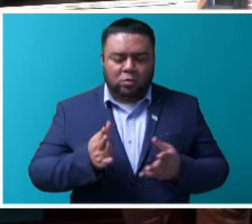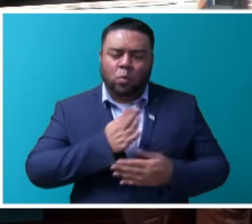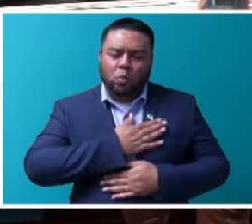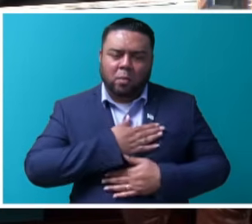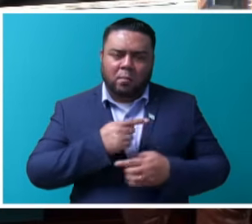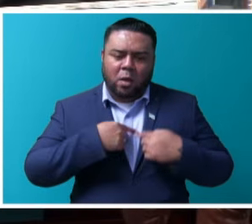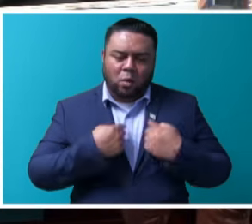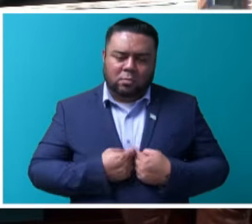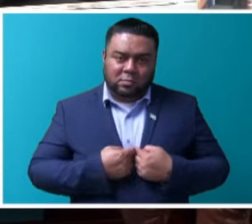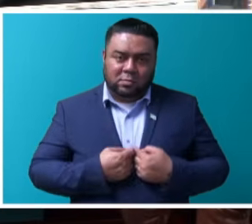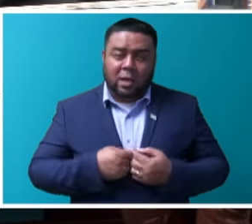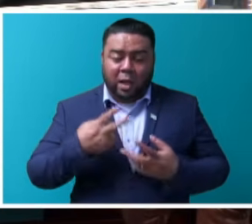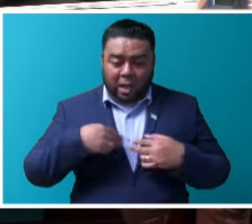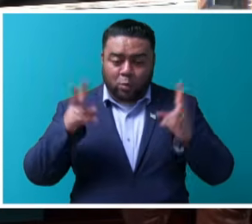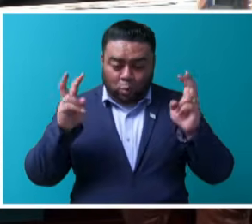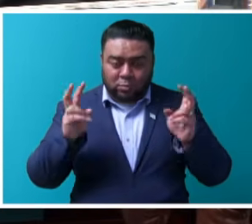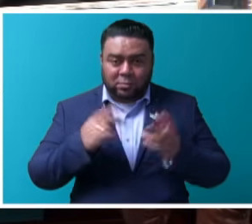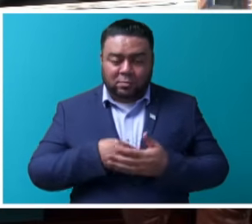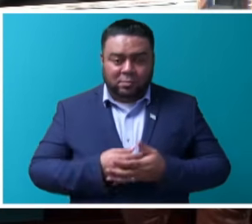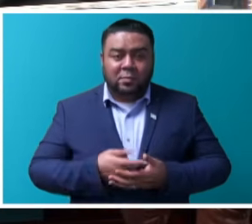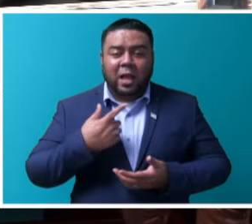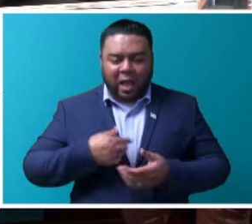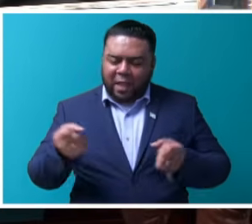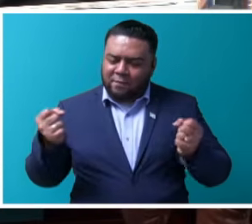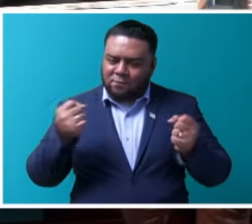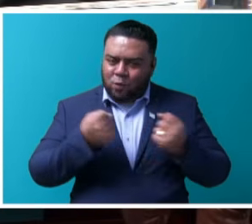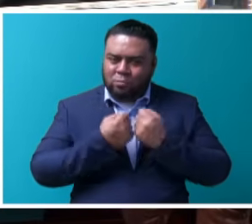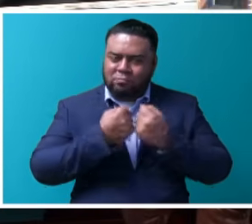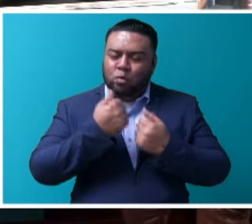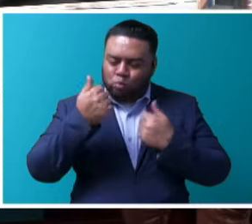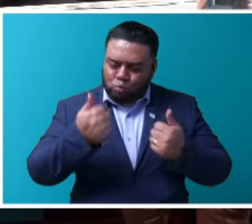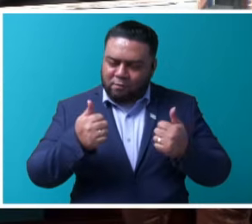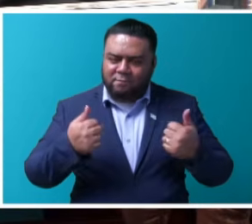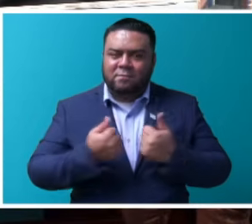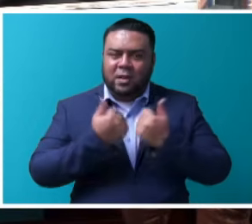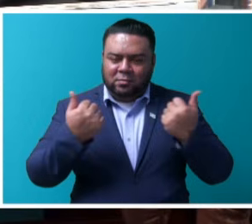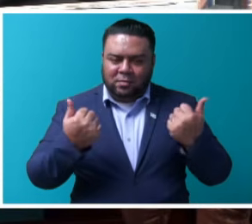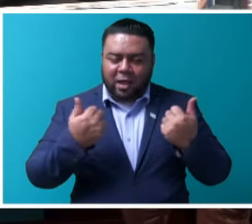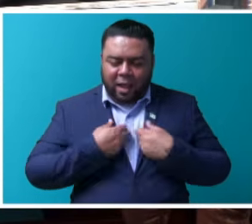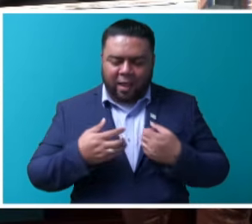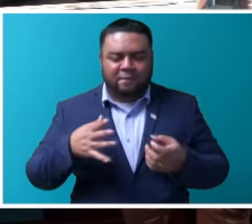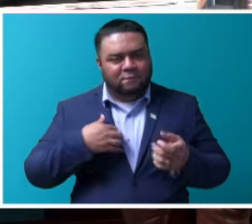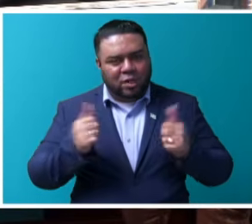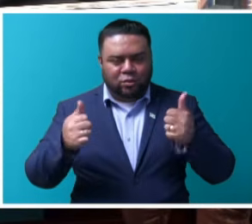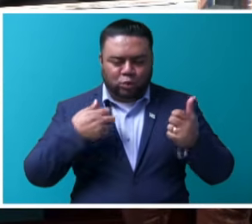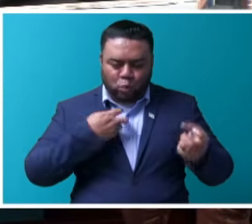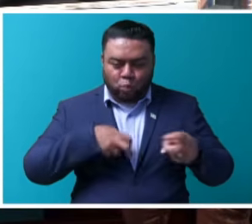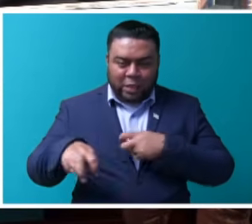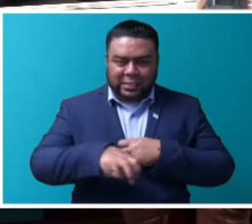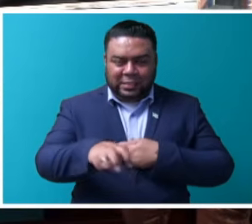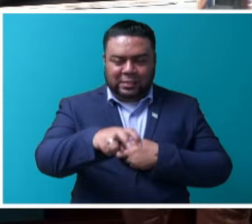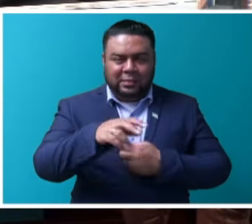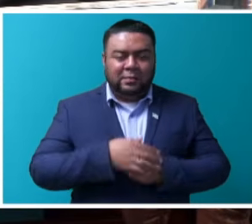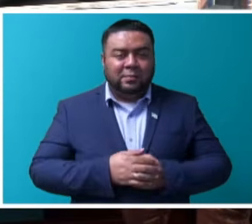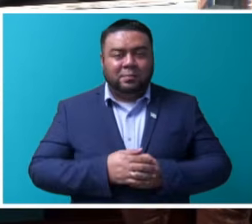I quote, I have fought the good fight. I have finished the race.